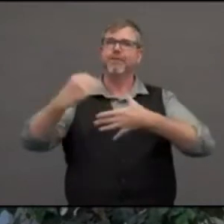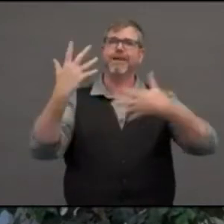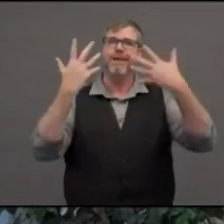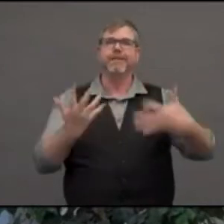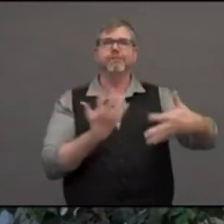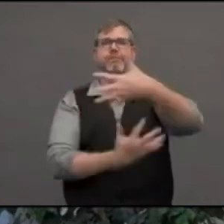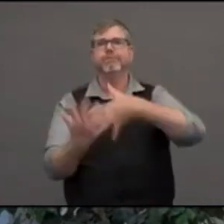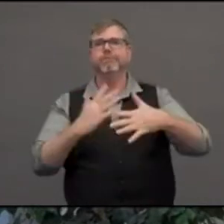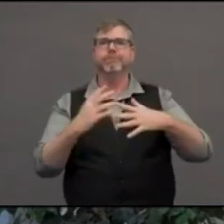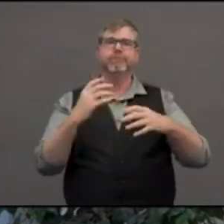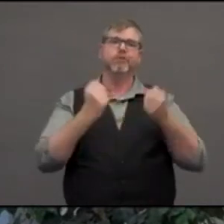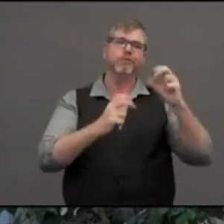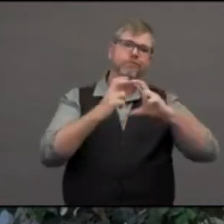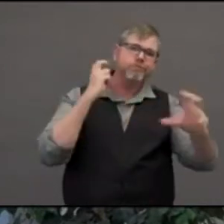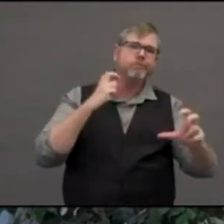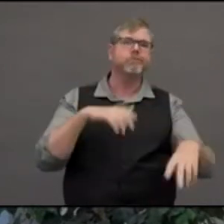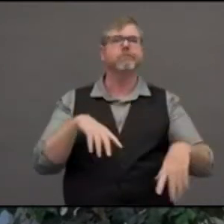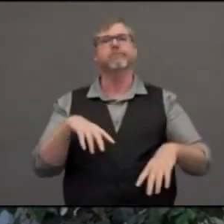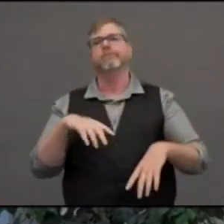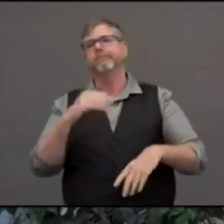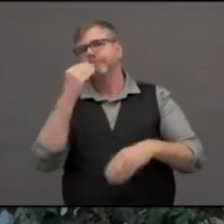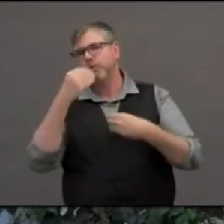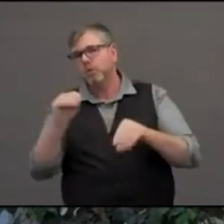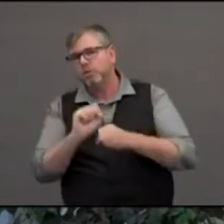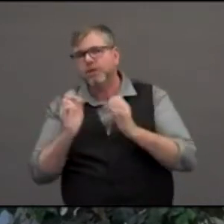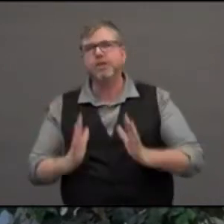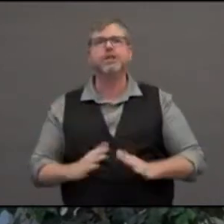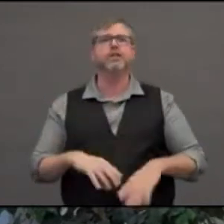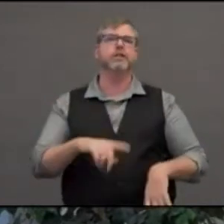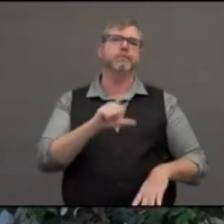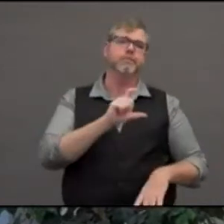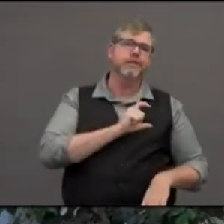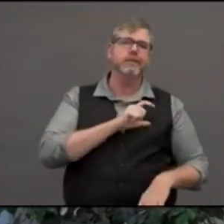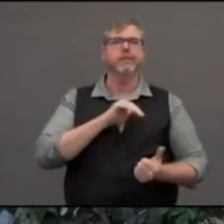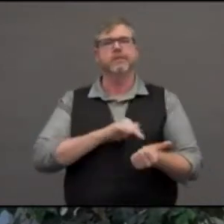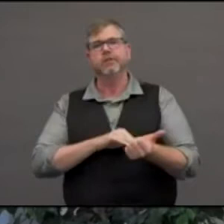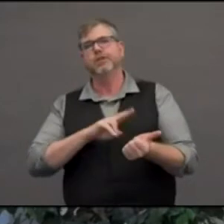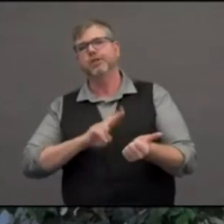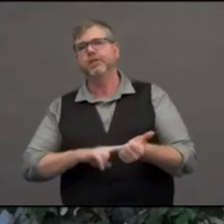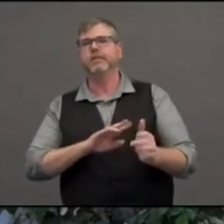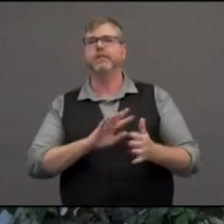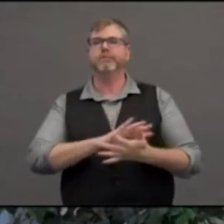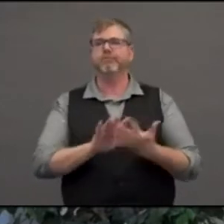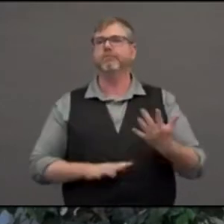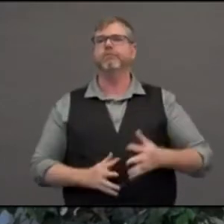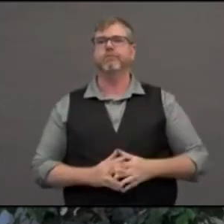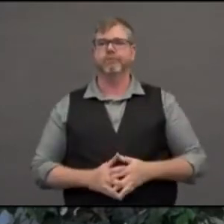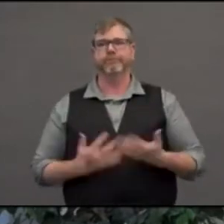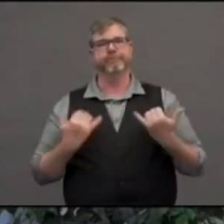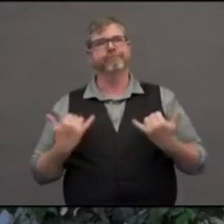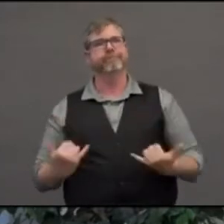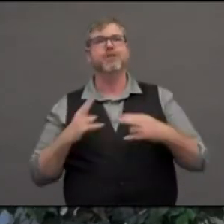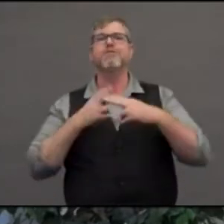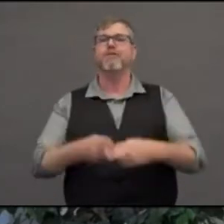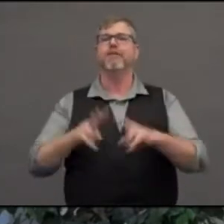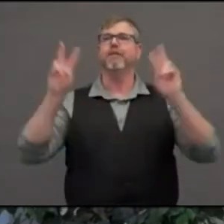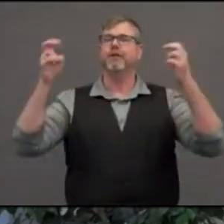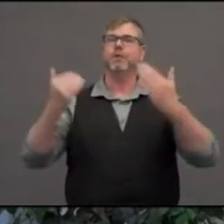normal because COVID is real and we're doing things differently. I know